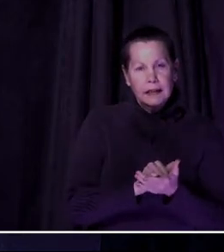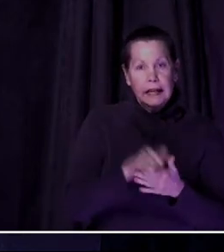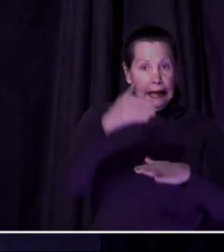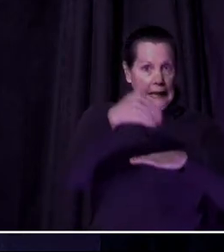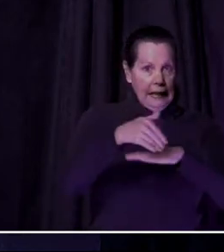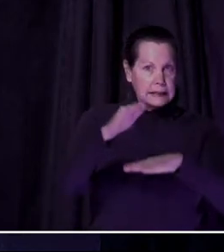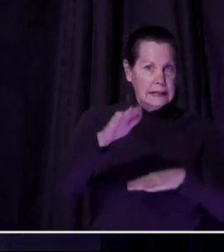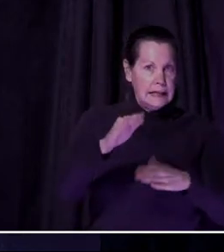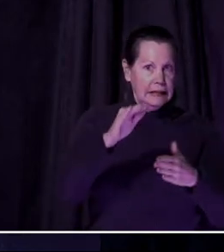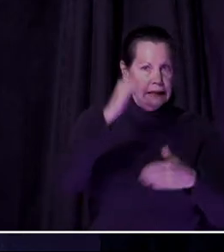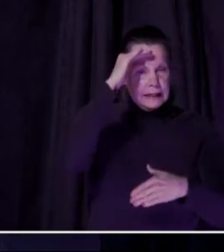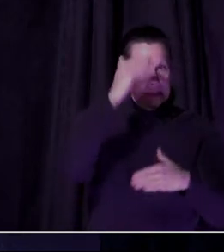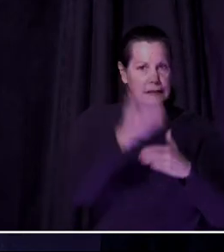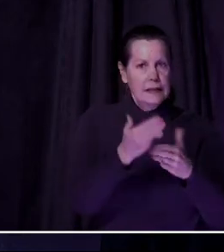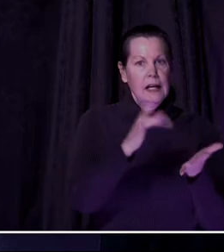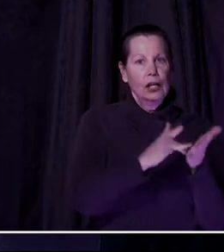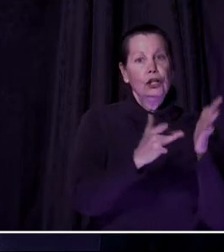sent his son Jesus